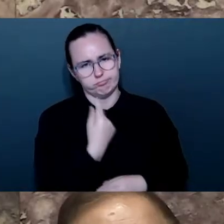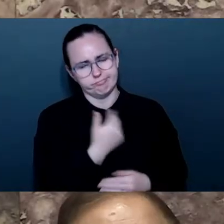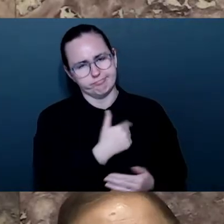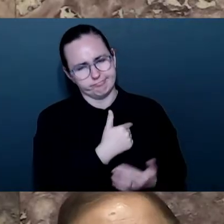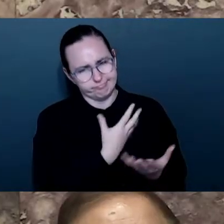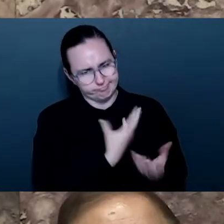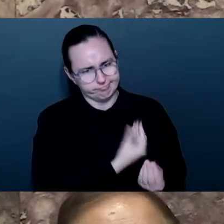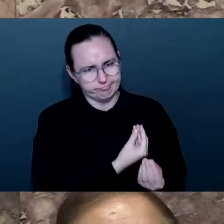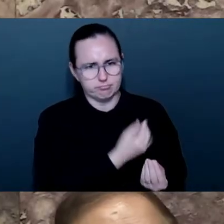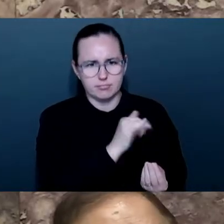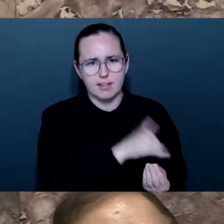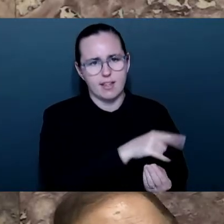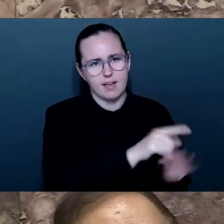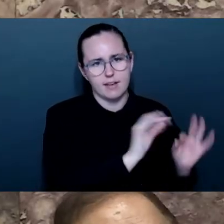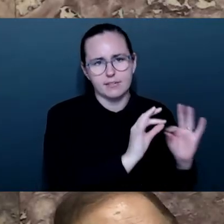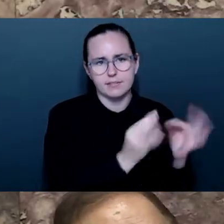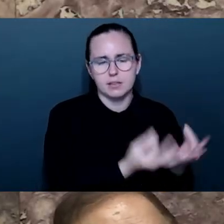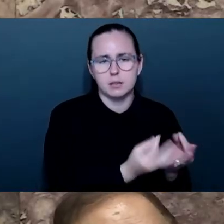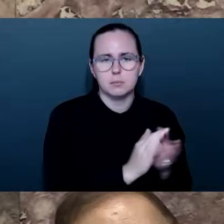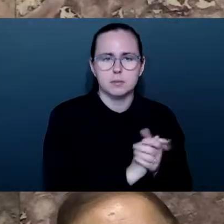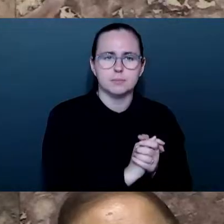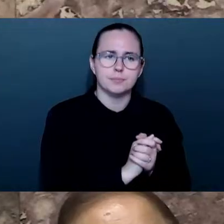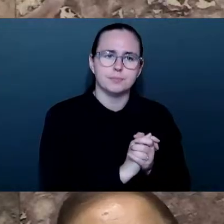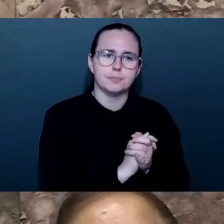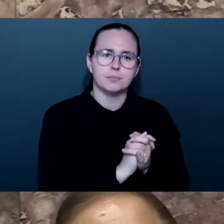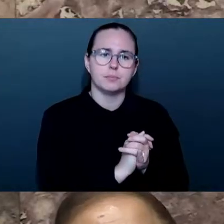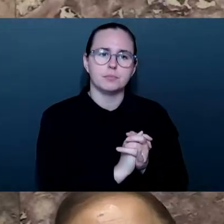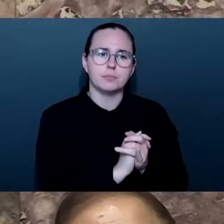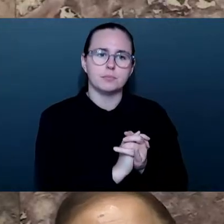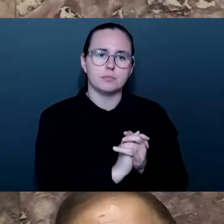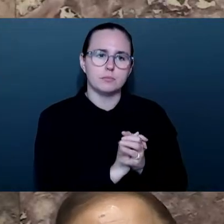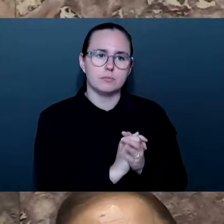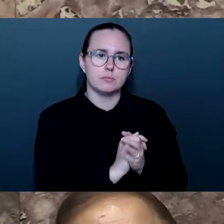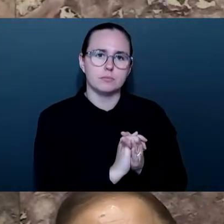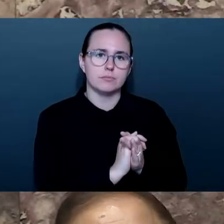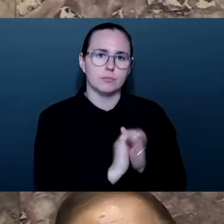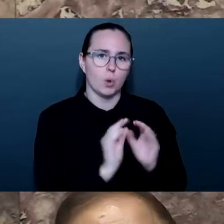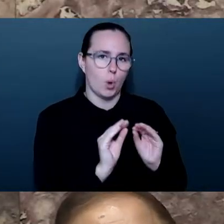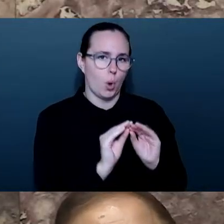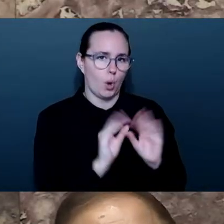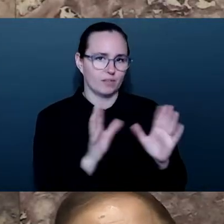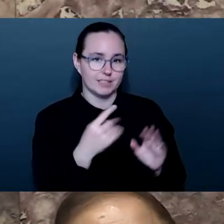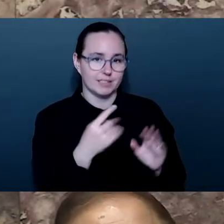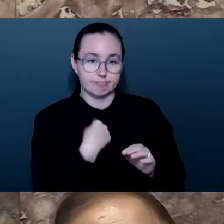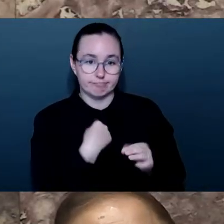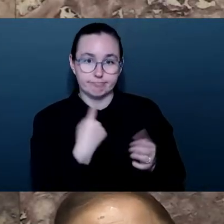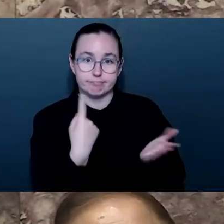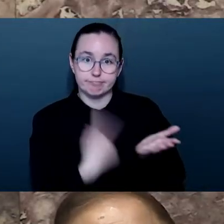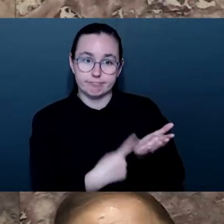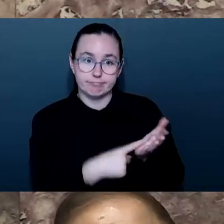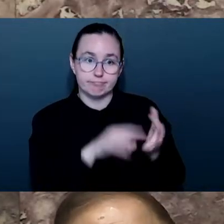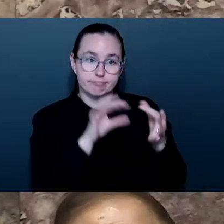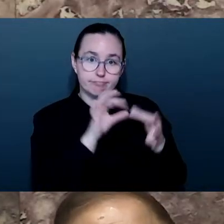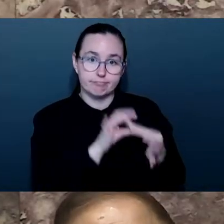speak about individual cases. I do appreciate that she brought it to my attention, and I appreciate being able to talk with her when I